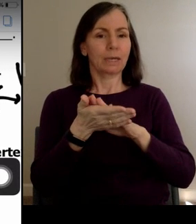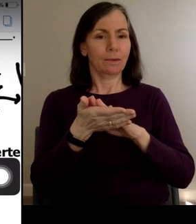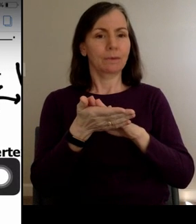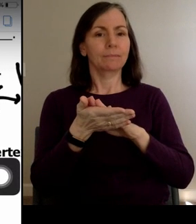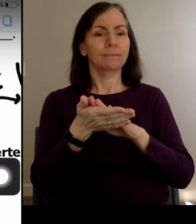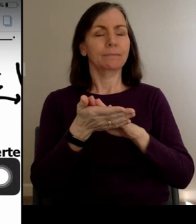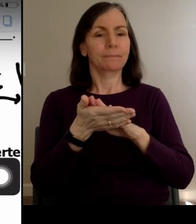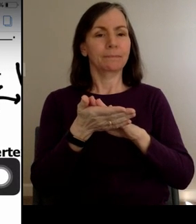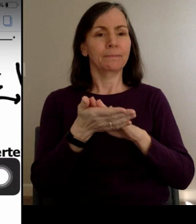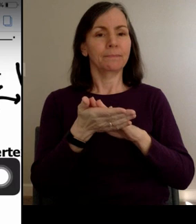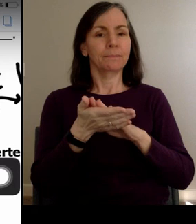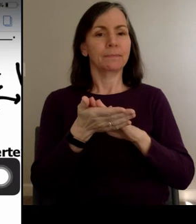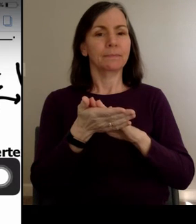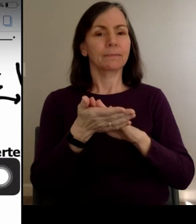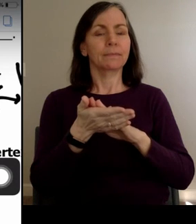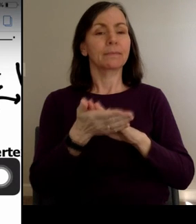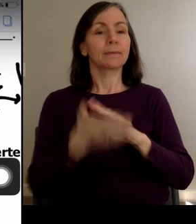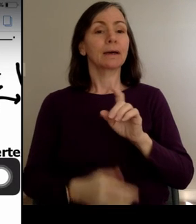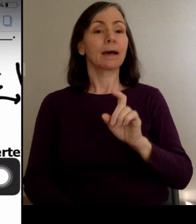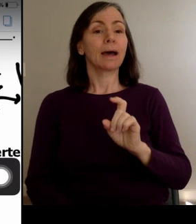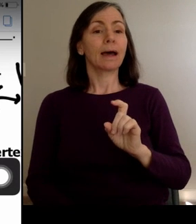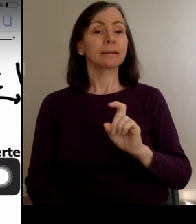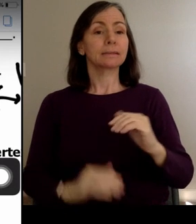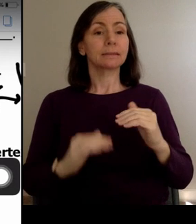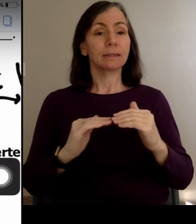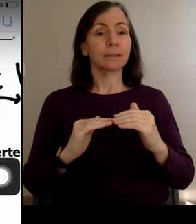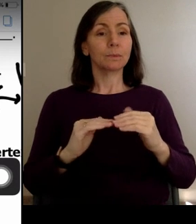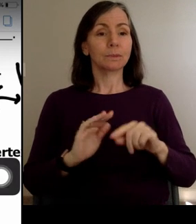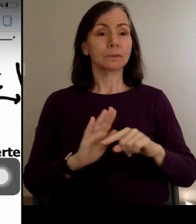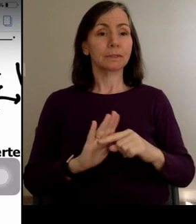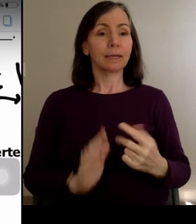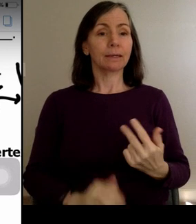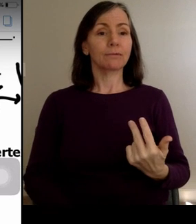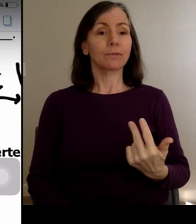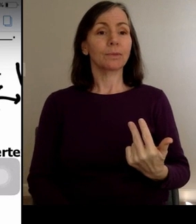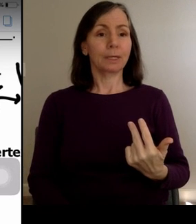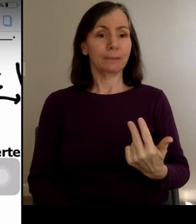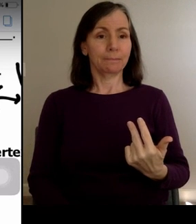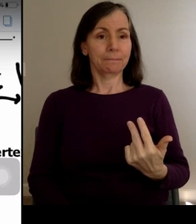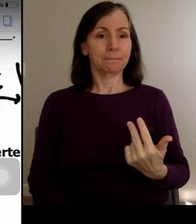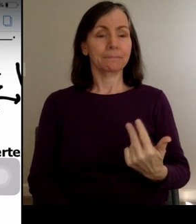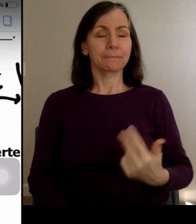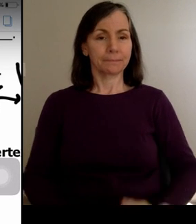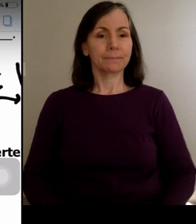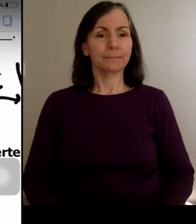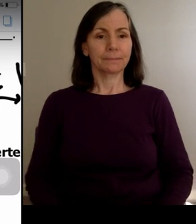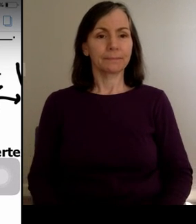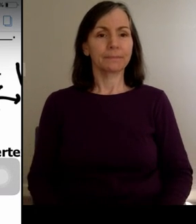I'm going to write x equals negative 3.